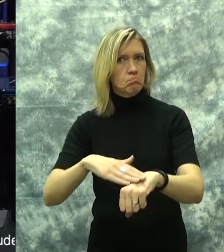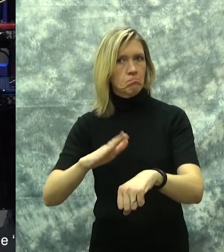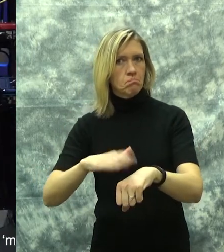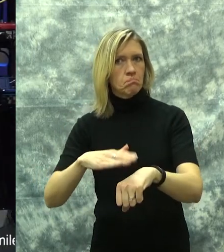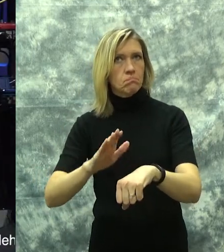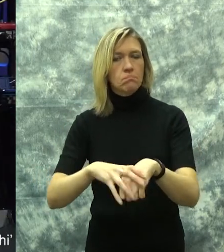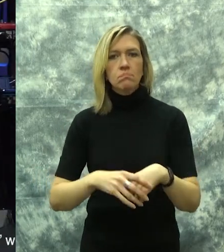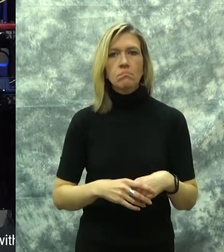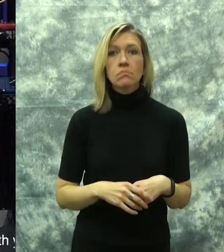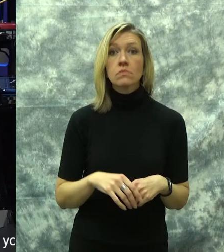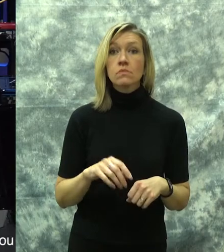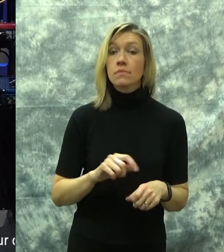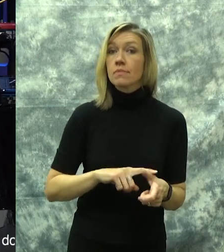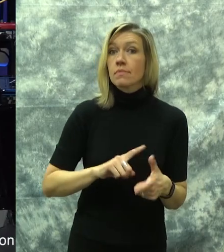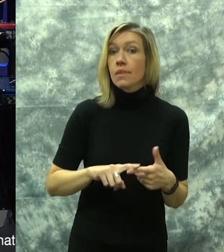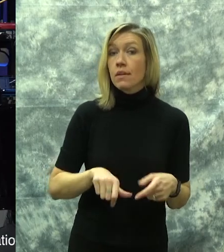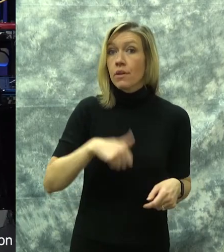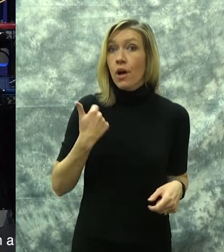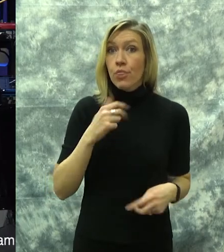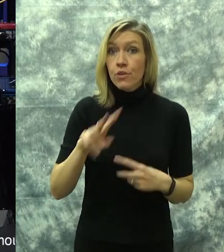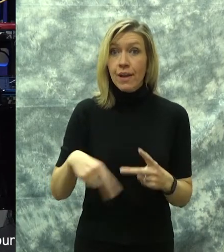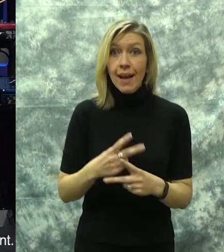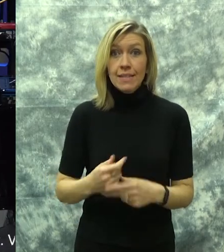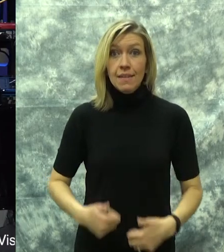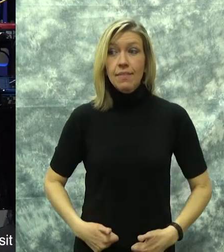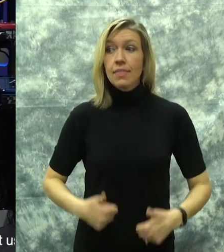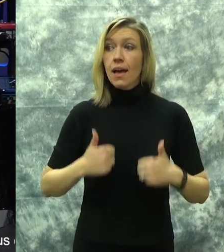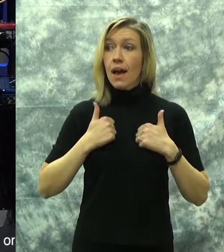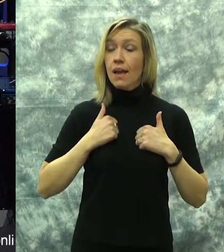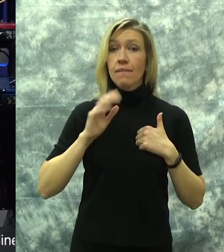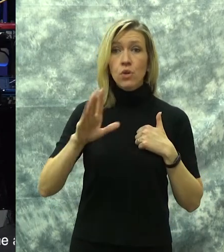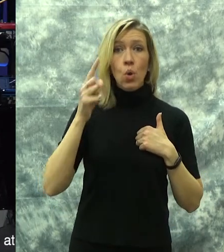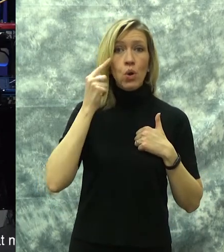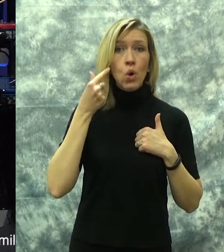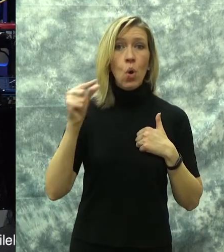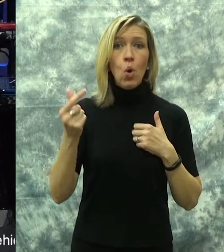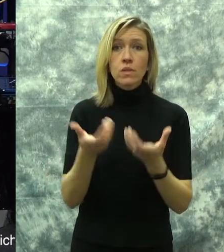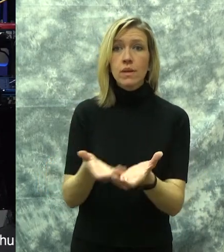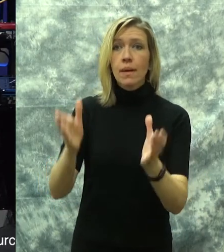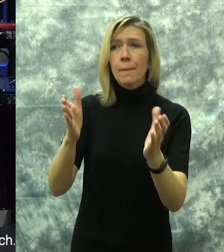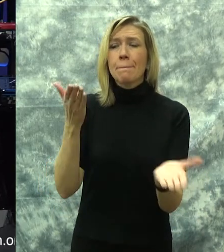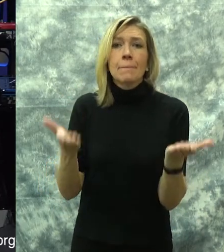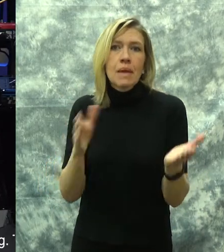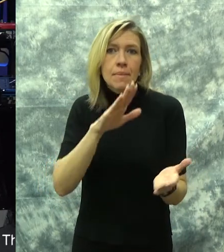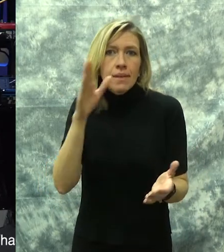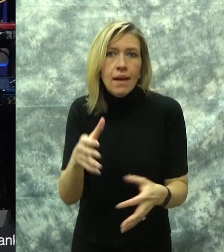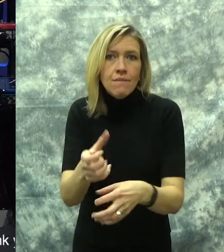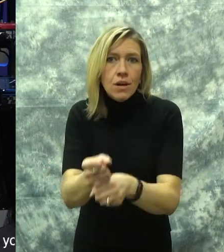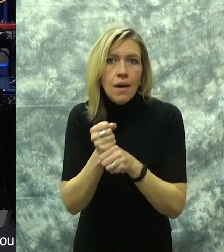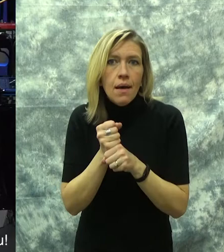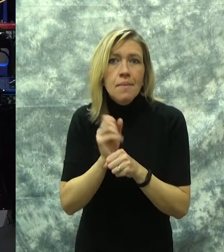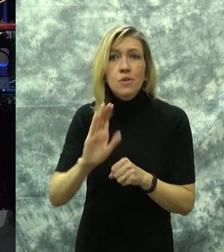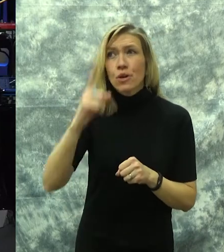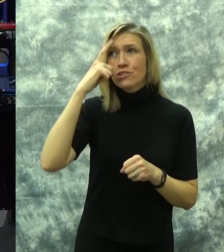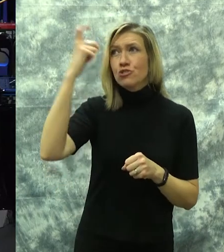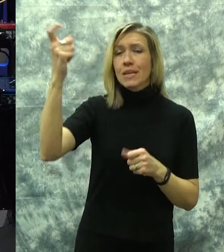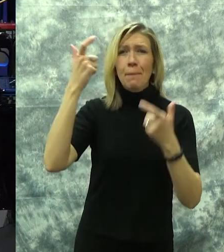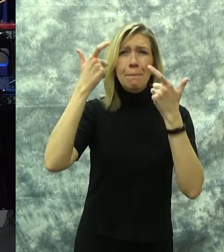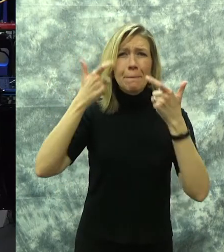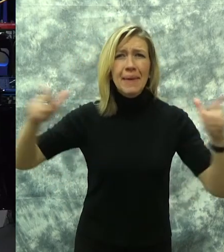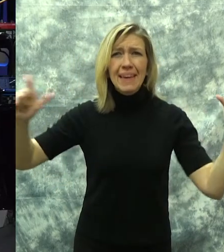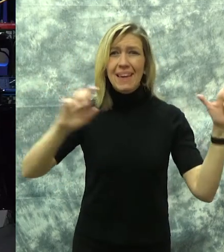Then there's the kind of life where your pot of gold may never come, where your dream's so big it's never